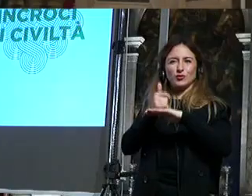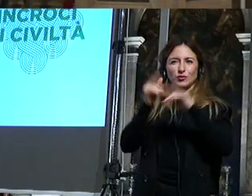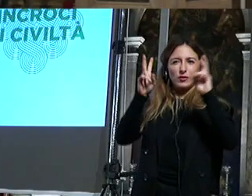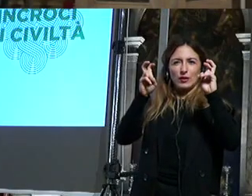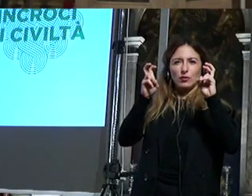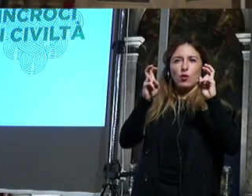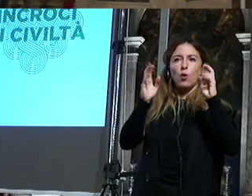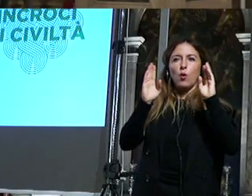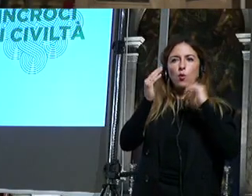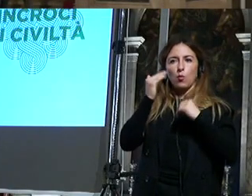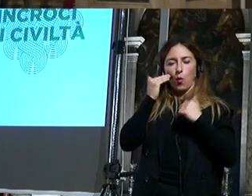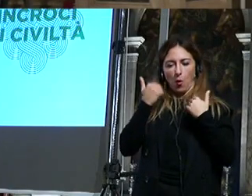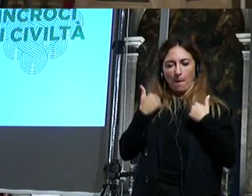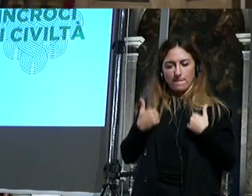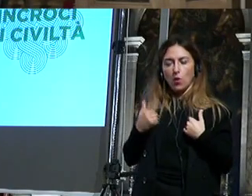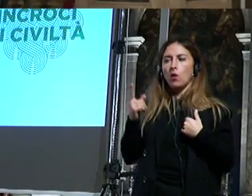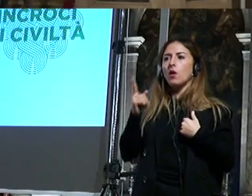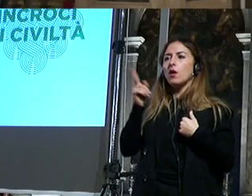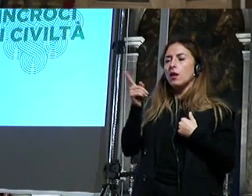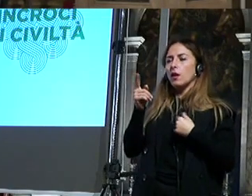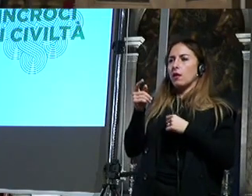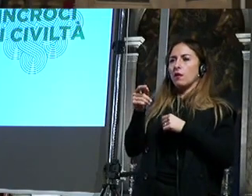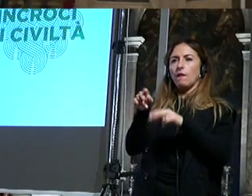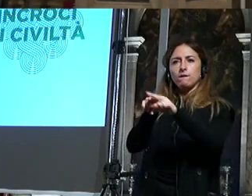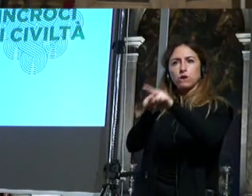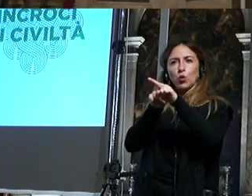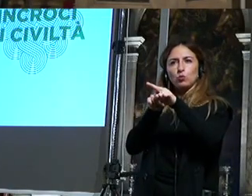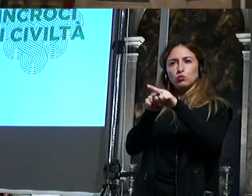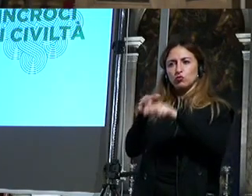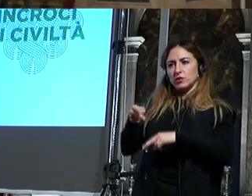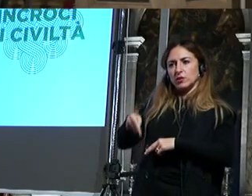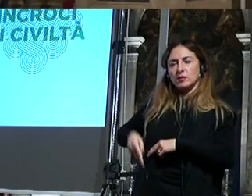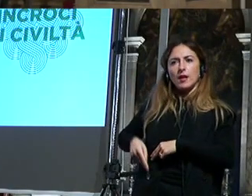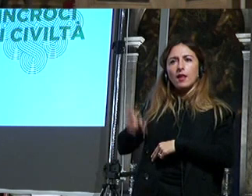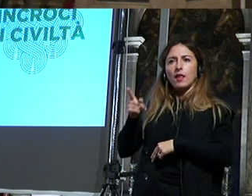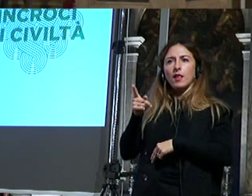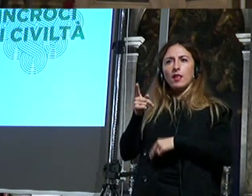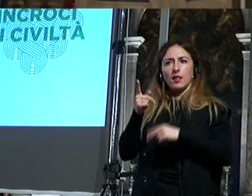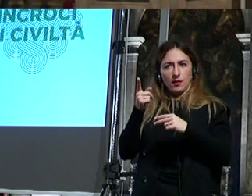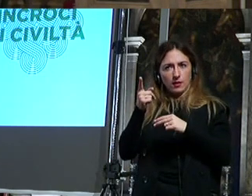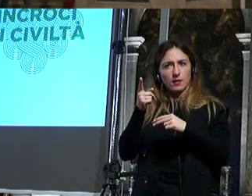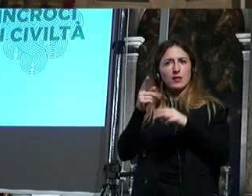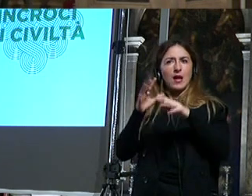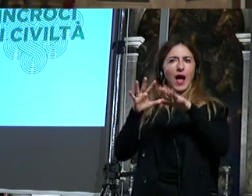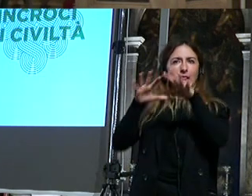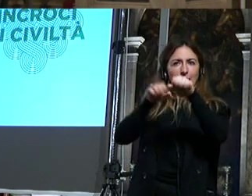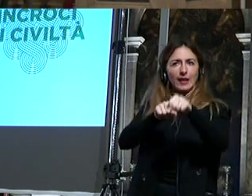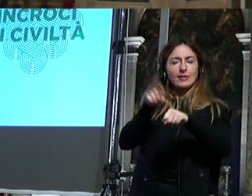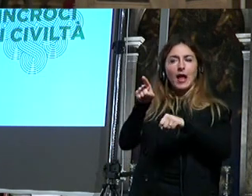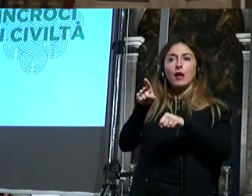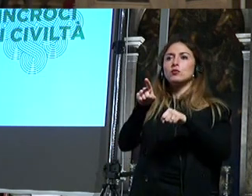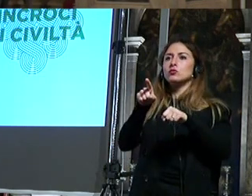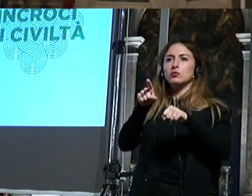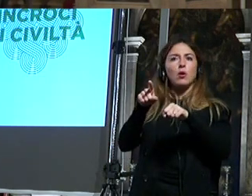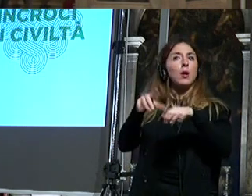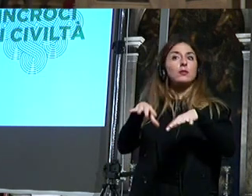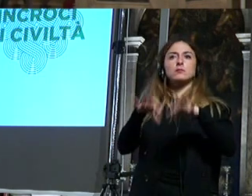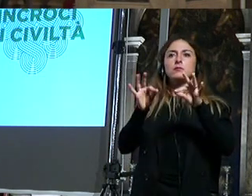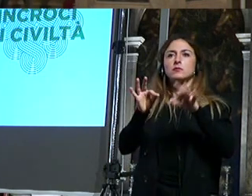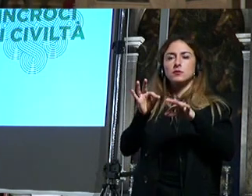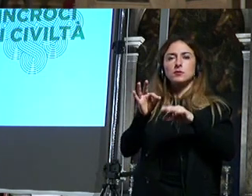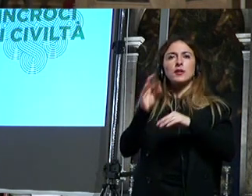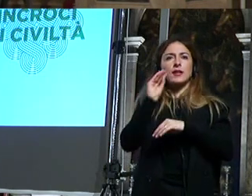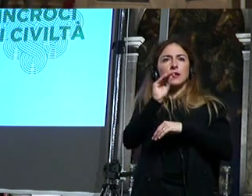To Be a Man, sta lì col fucile, stanno facendo un attentato e l'attentato salta e gli chiedono come